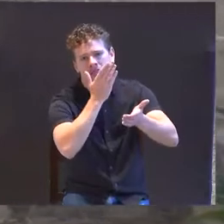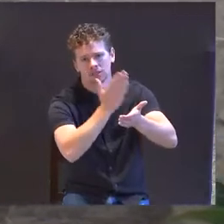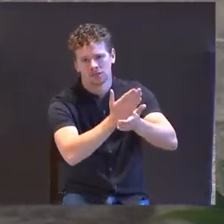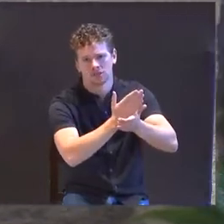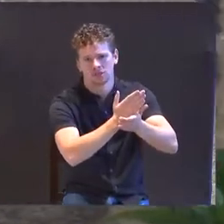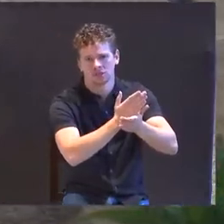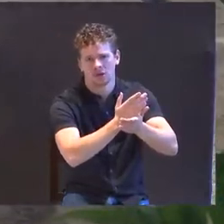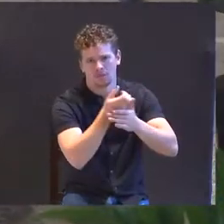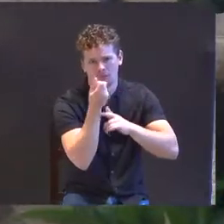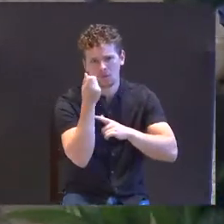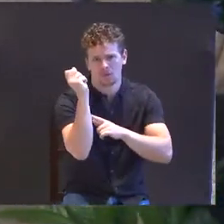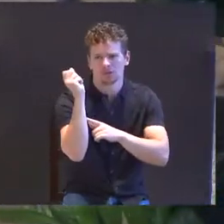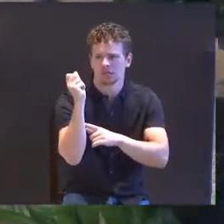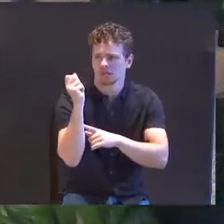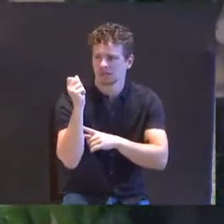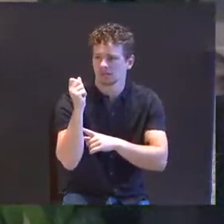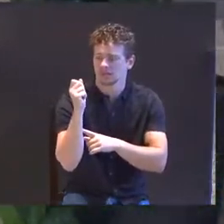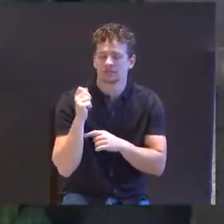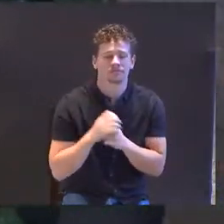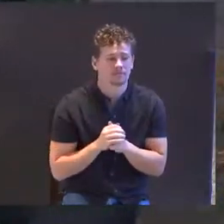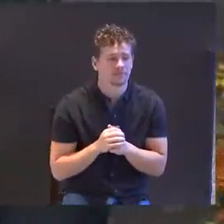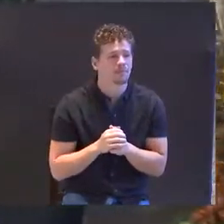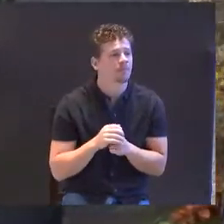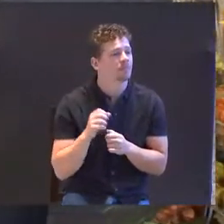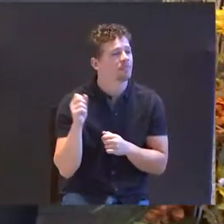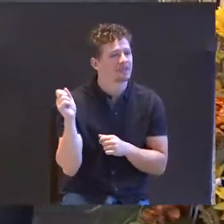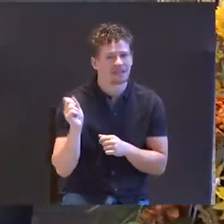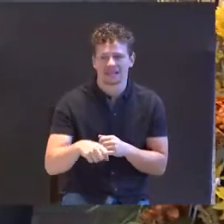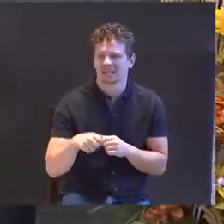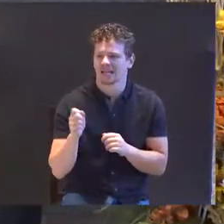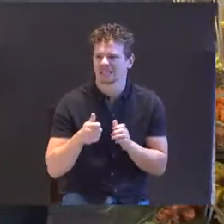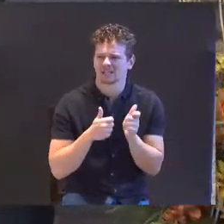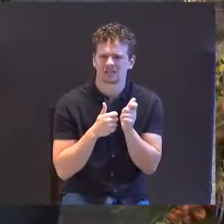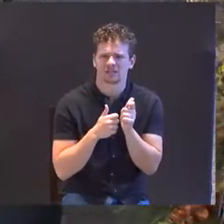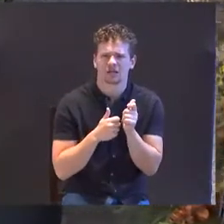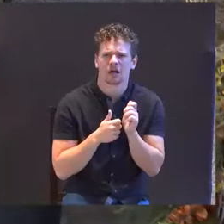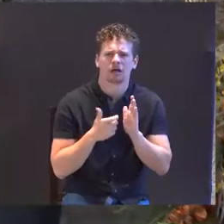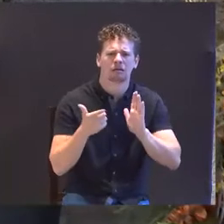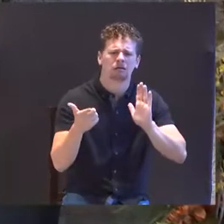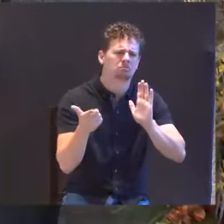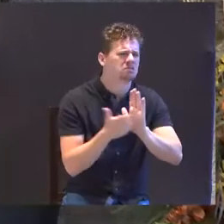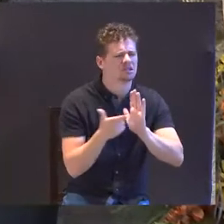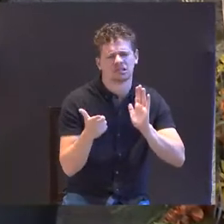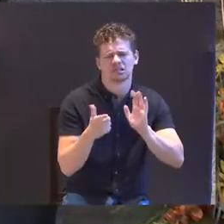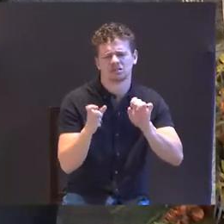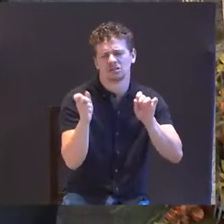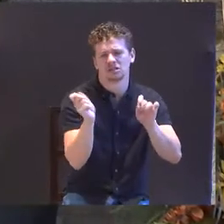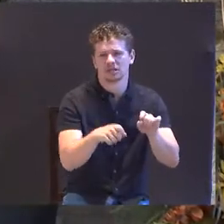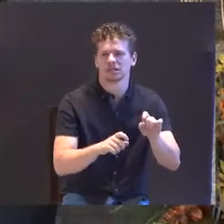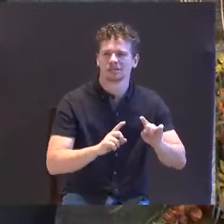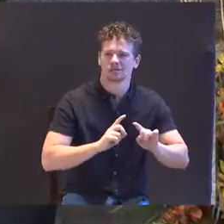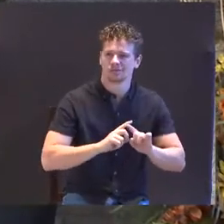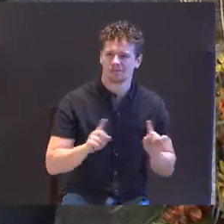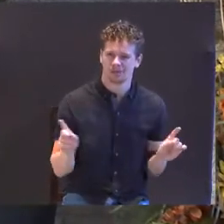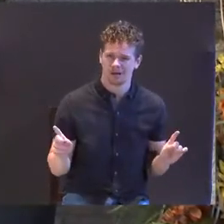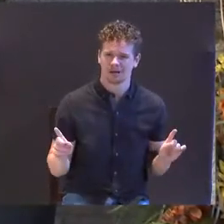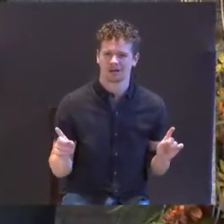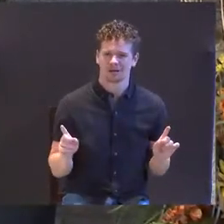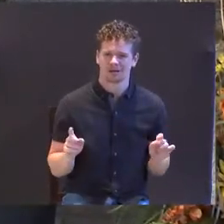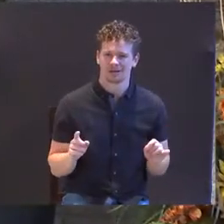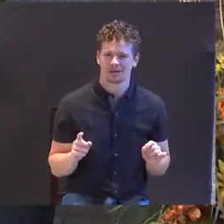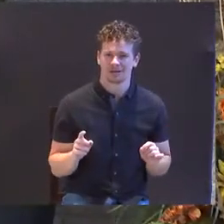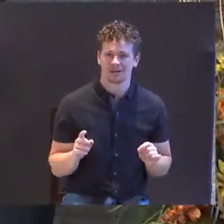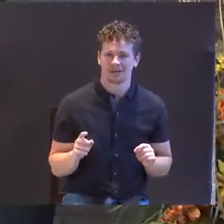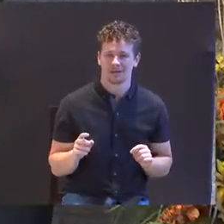walk, yes, they were in the letter of the law, so to speak. But by letting them